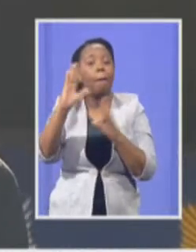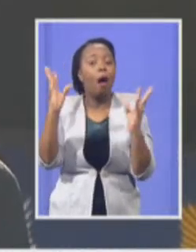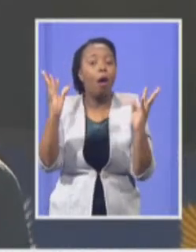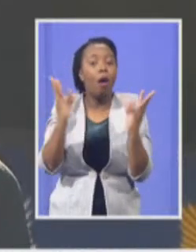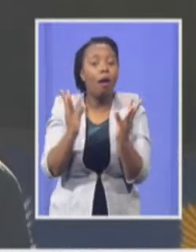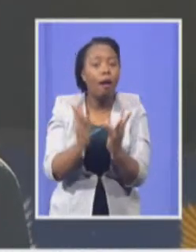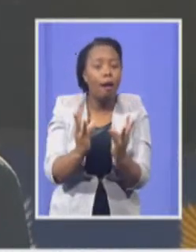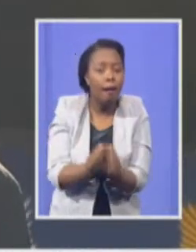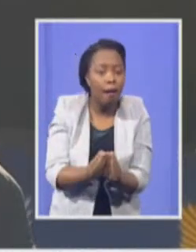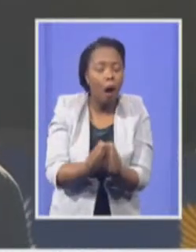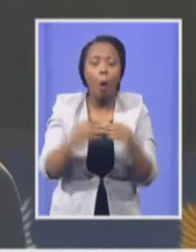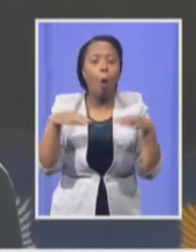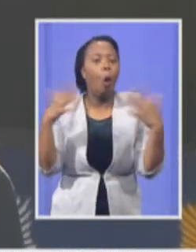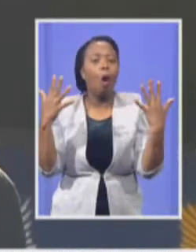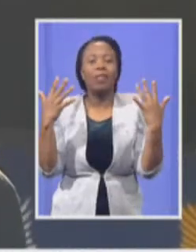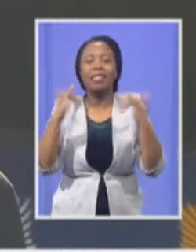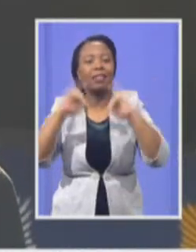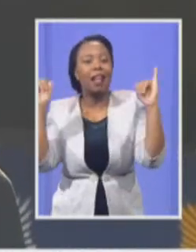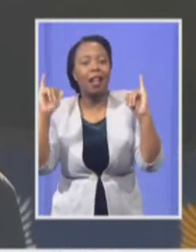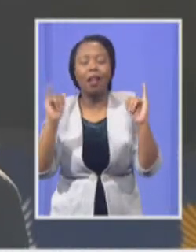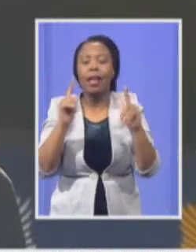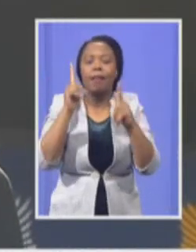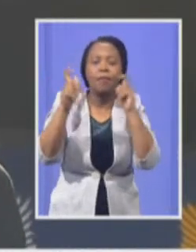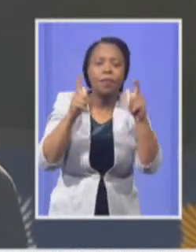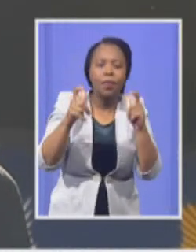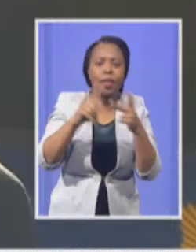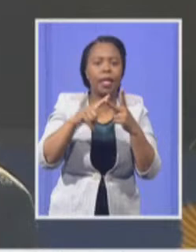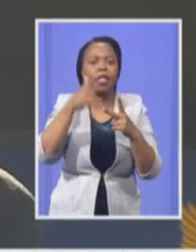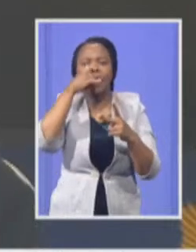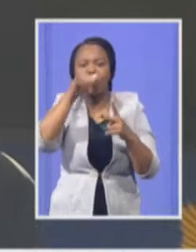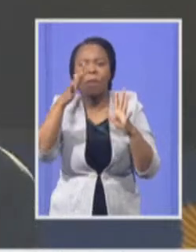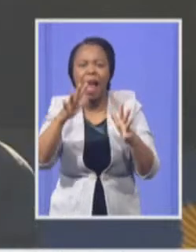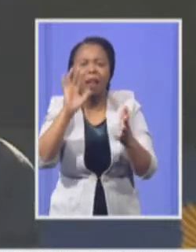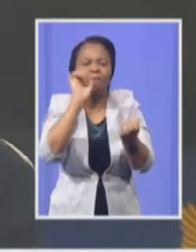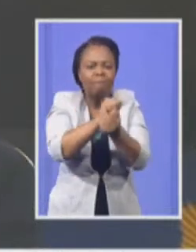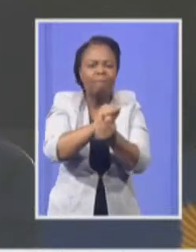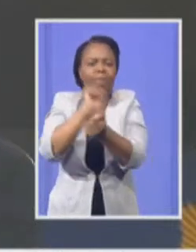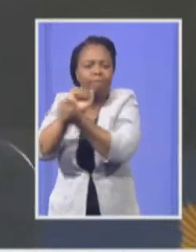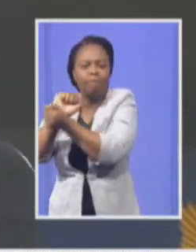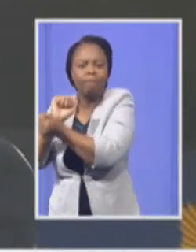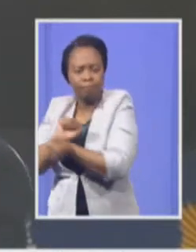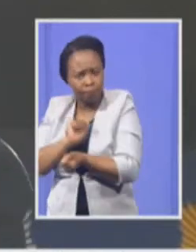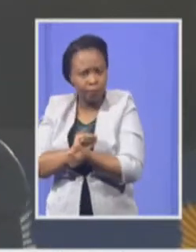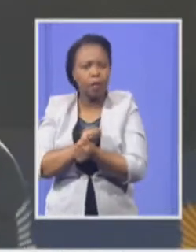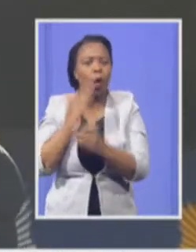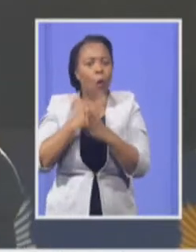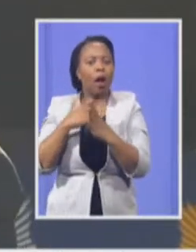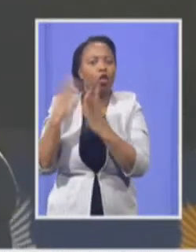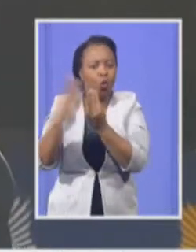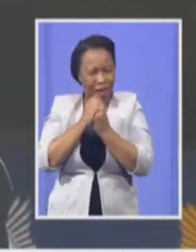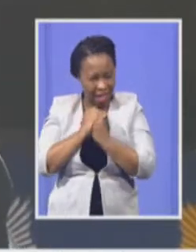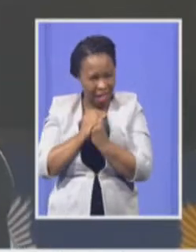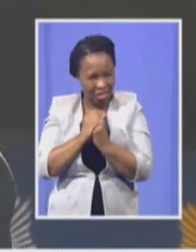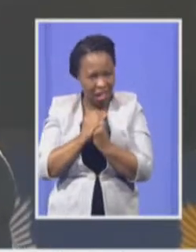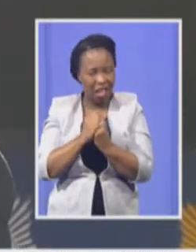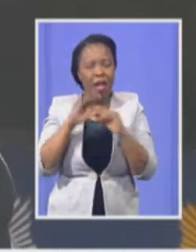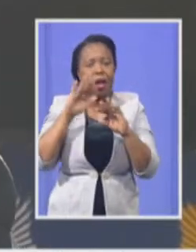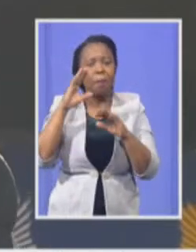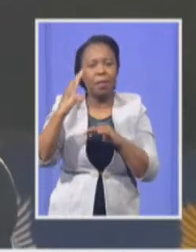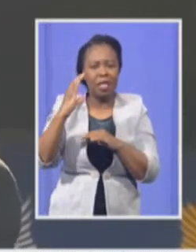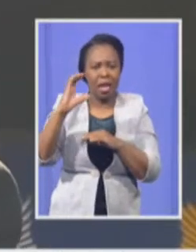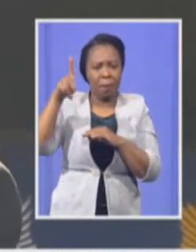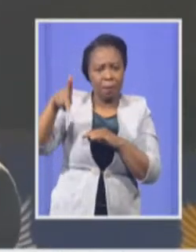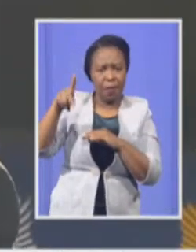nokuthola igebengu nokuthola ibhamu nokusebenzisana. Sicela ukuthi laba ama CPF bakwazi